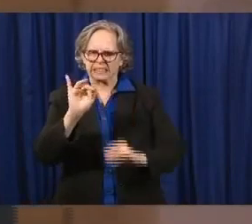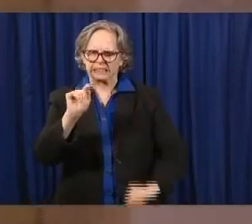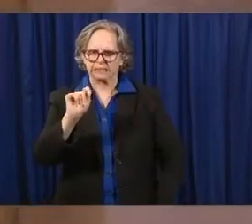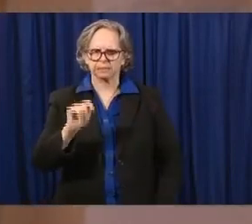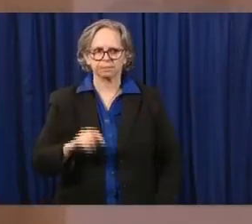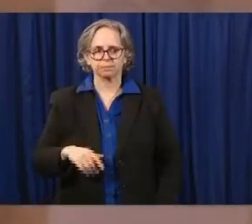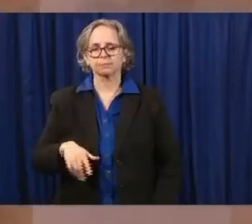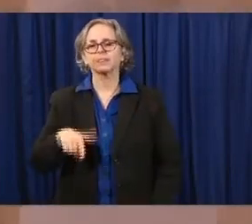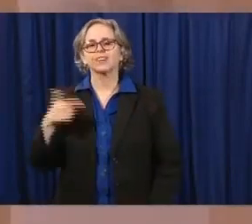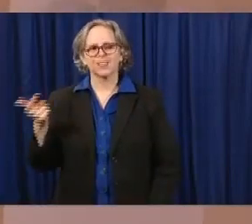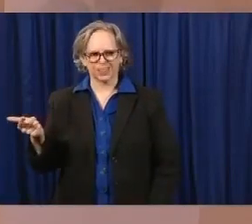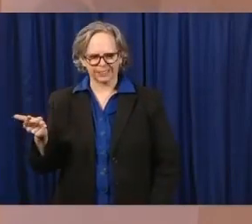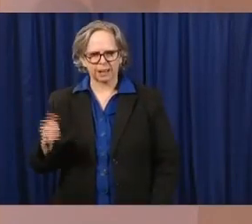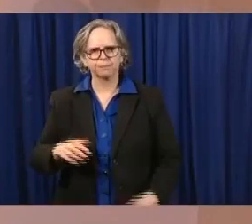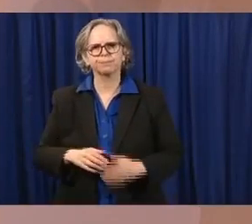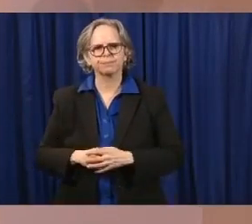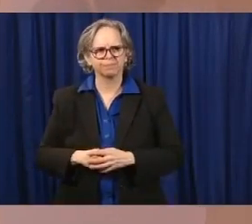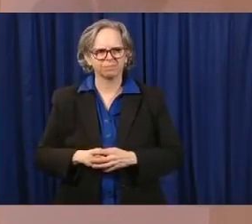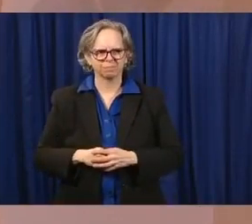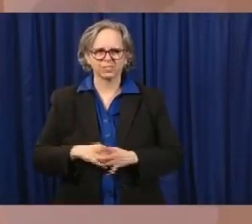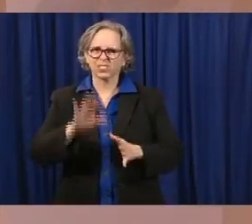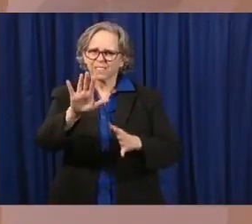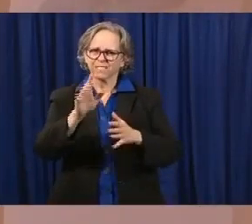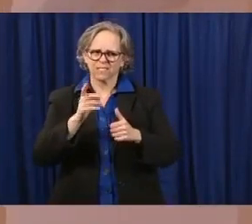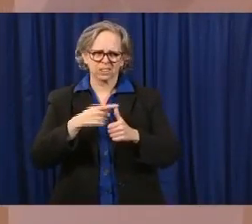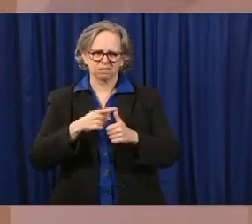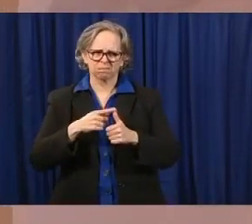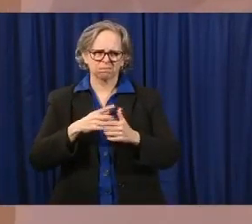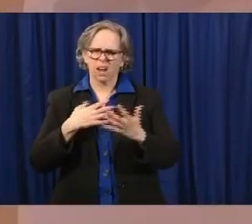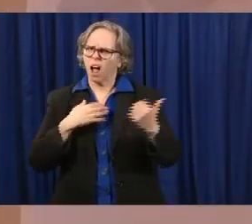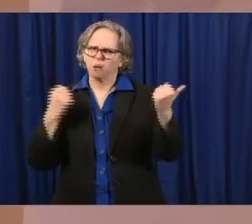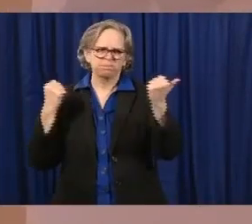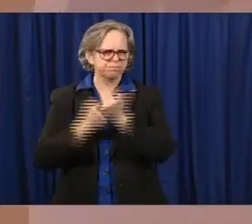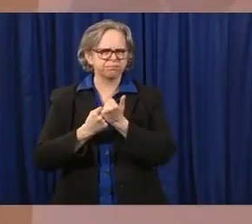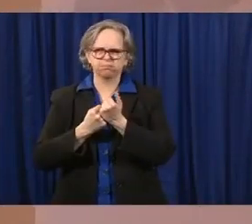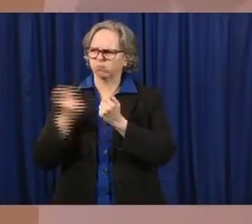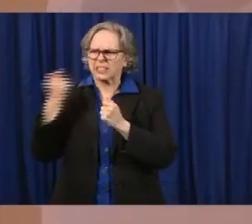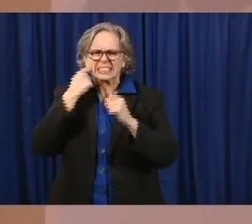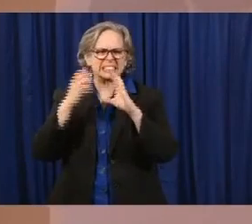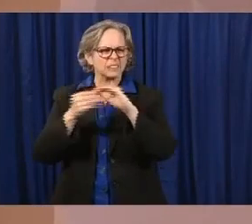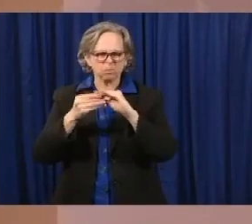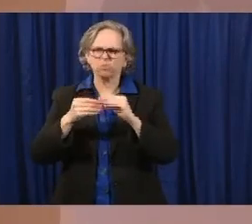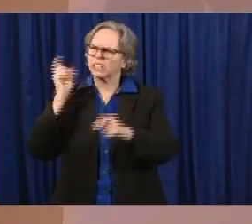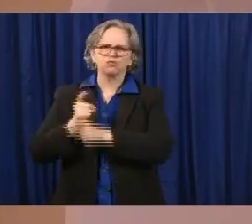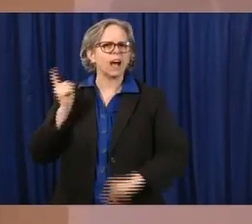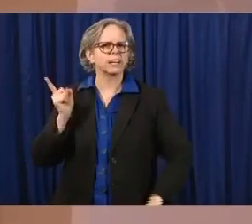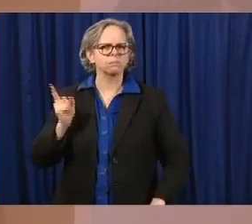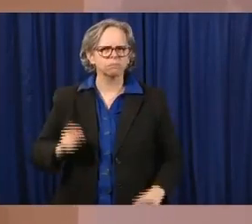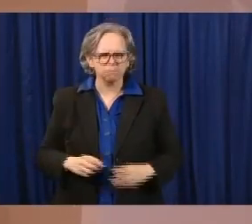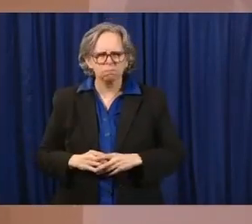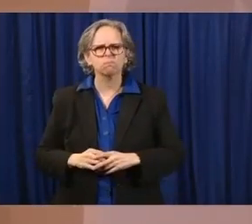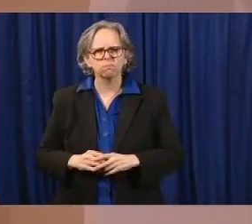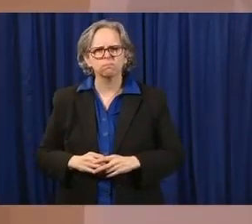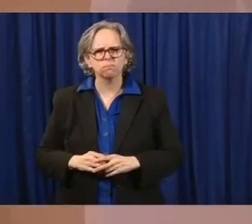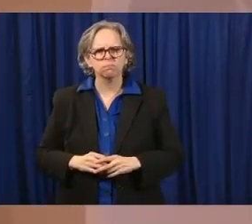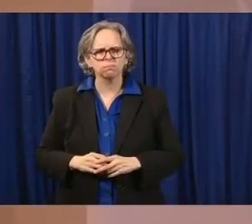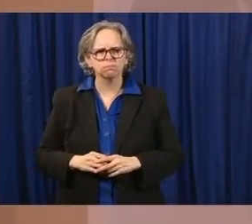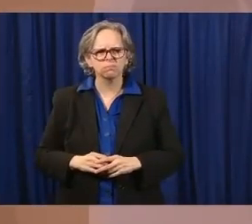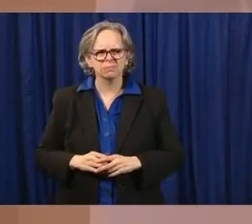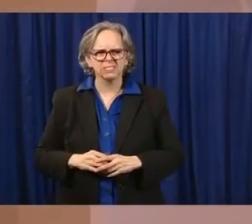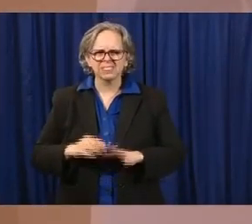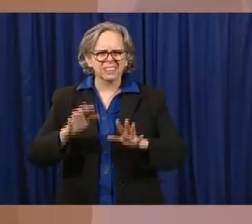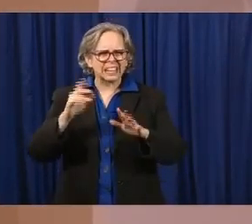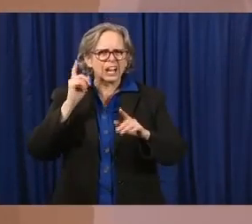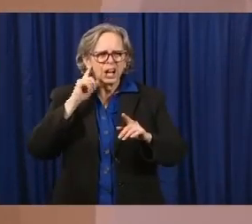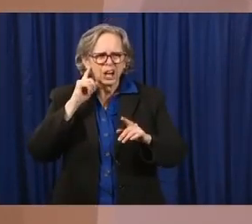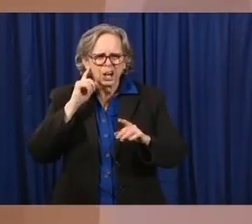I can, first of all, everything the governor said, absolutely right. This is, every time I hear a story about